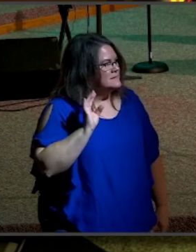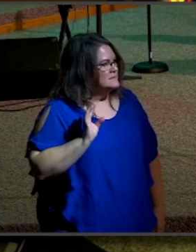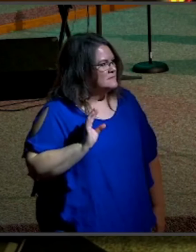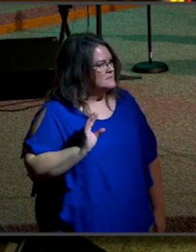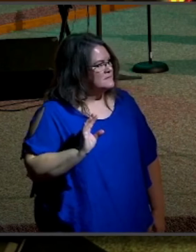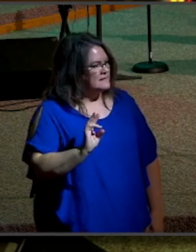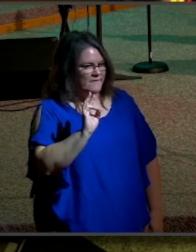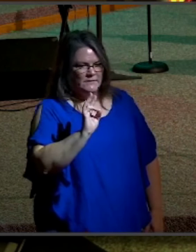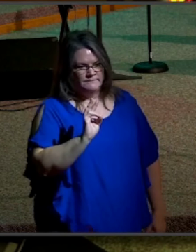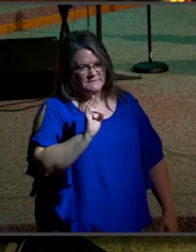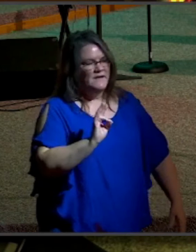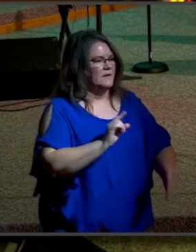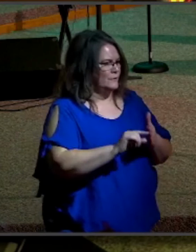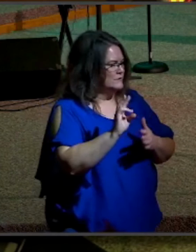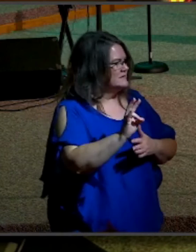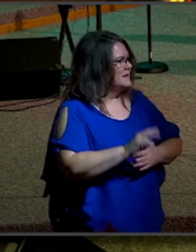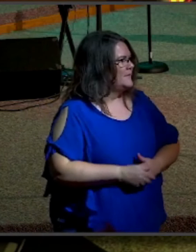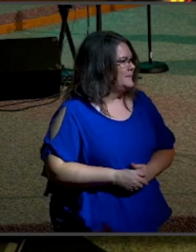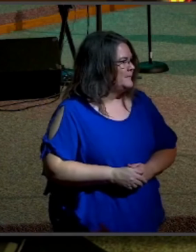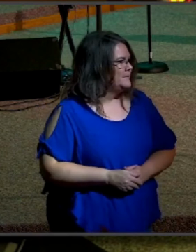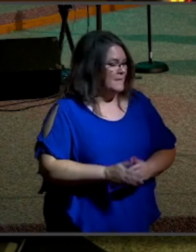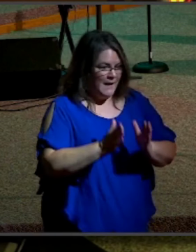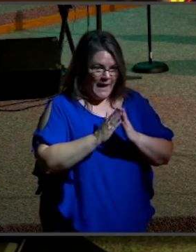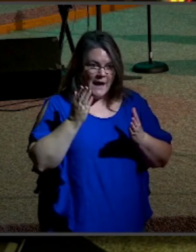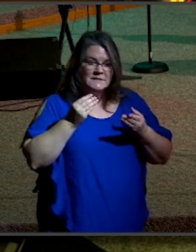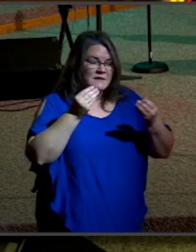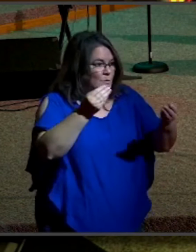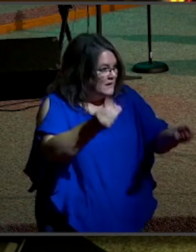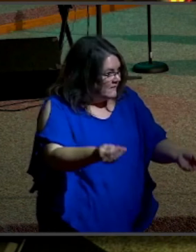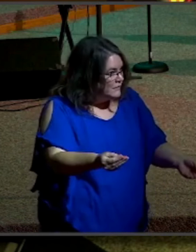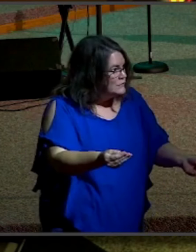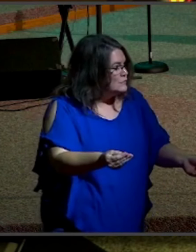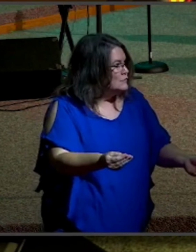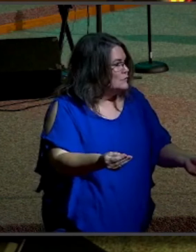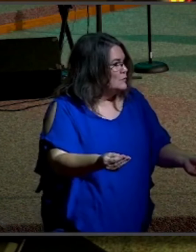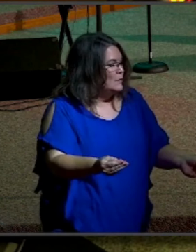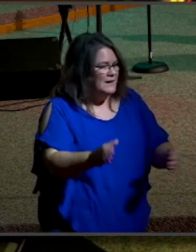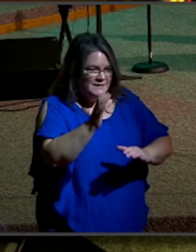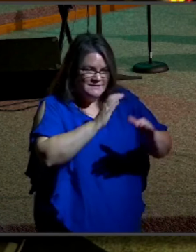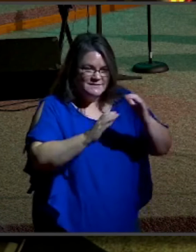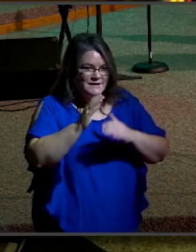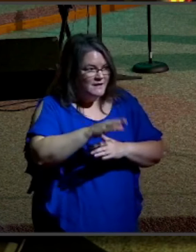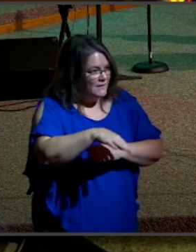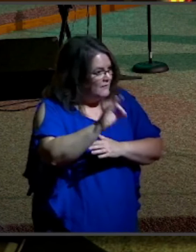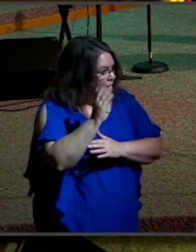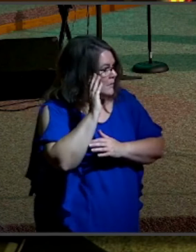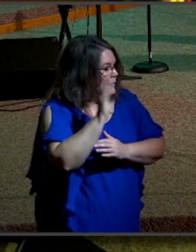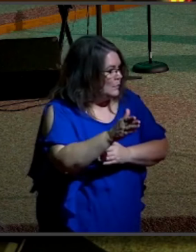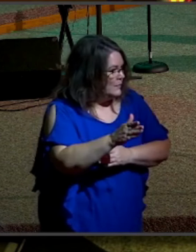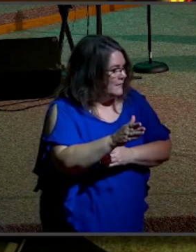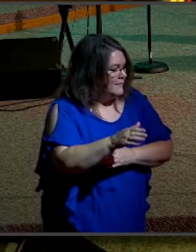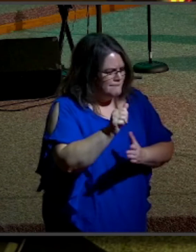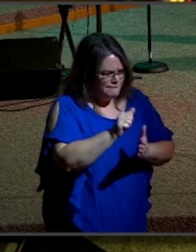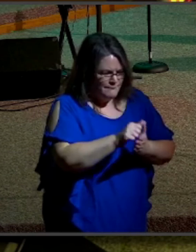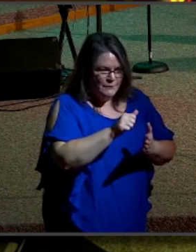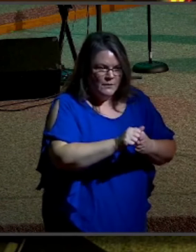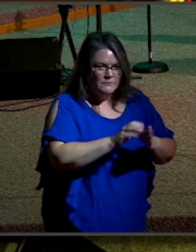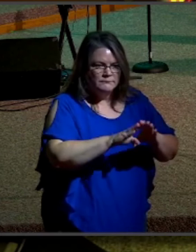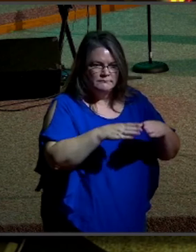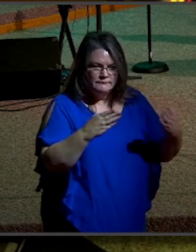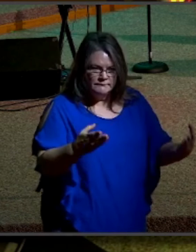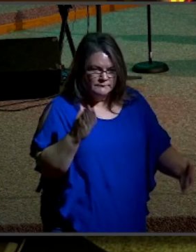verse 7 here. Ask and it will be given to you. Seek and you will find. Knock and it will be opened to